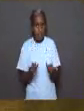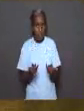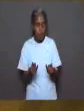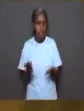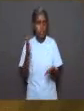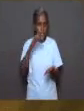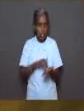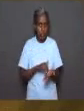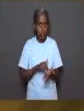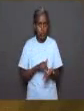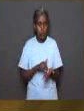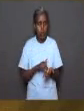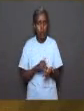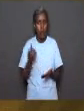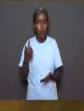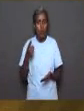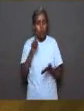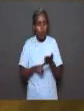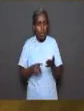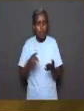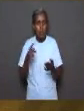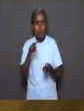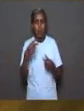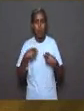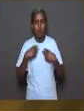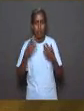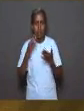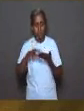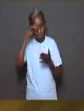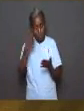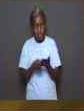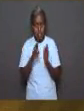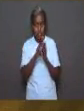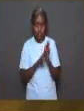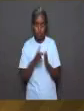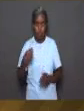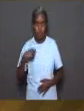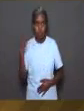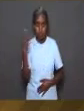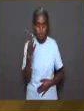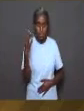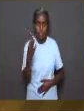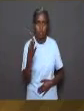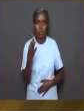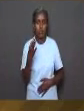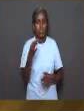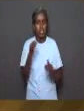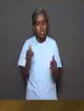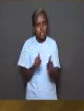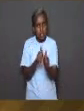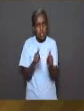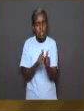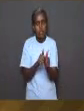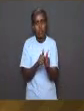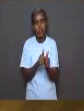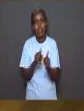Now, let us review what we have learned in this unit. I will present you with a